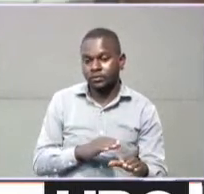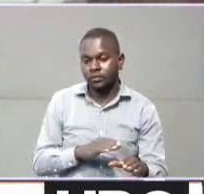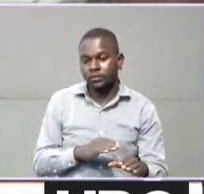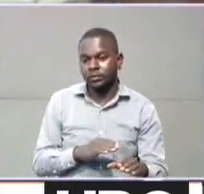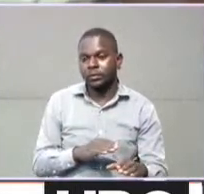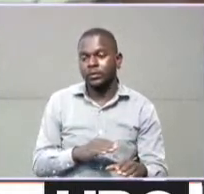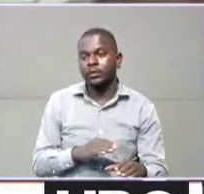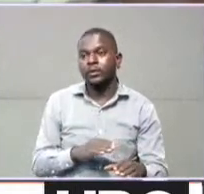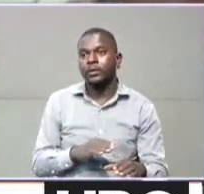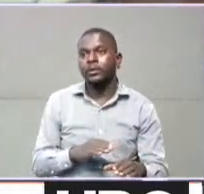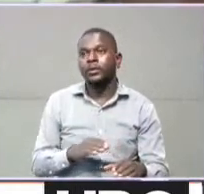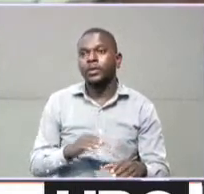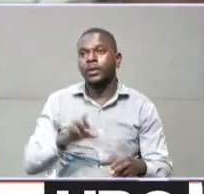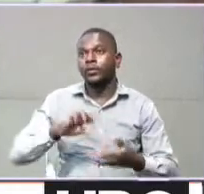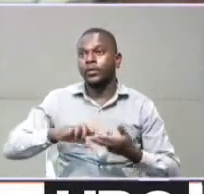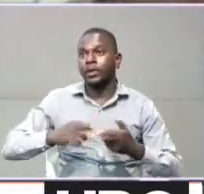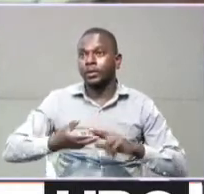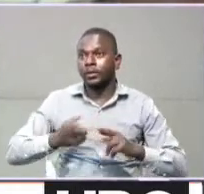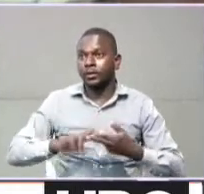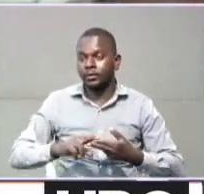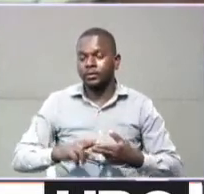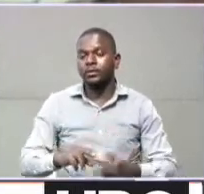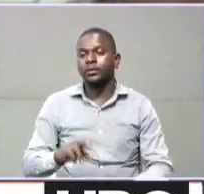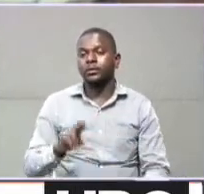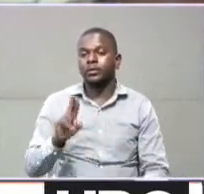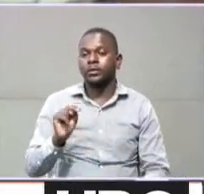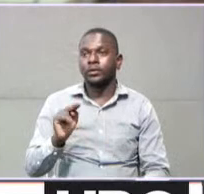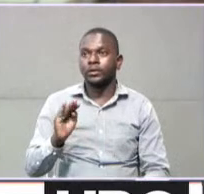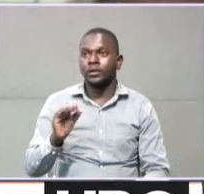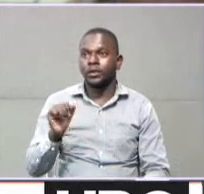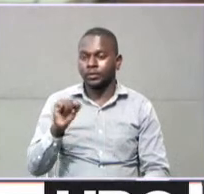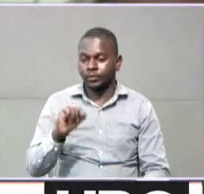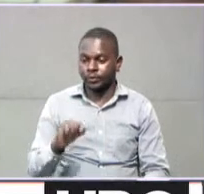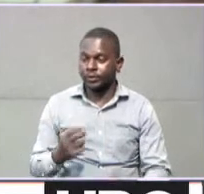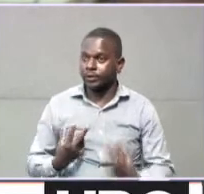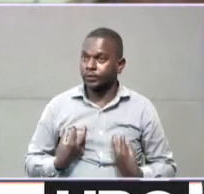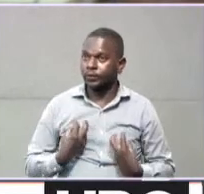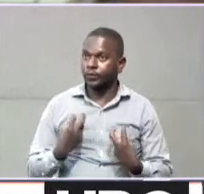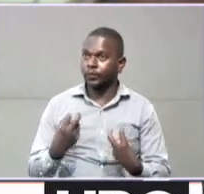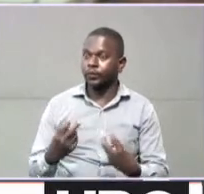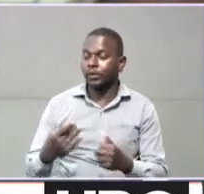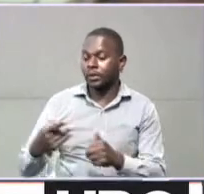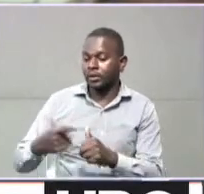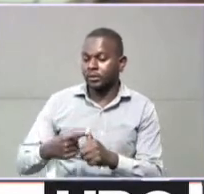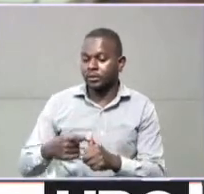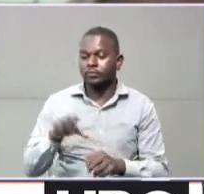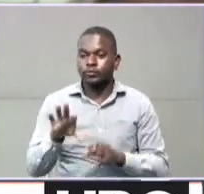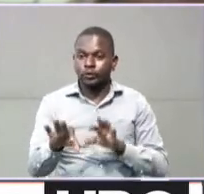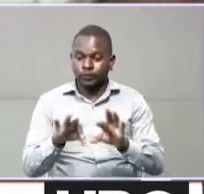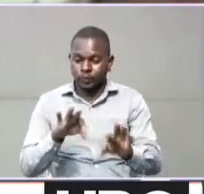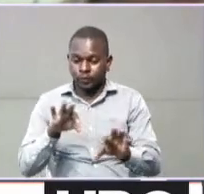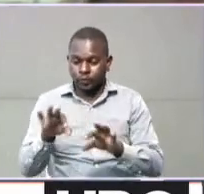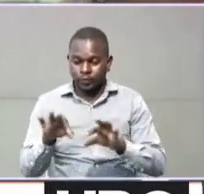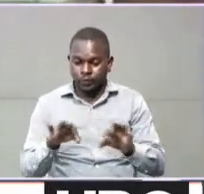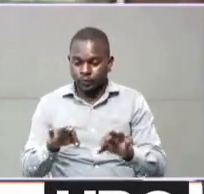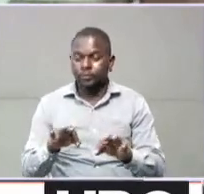their dear ones so the bureau went and picked samples